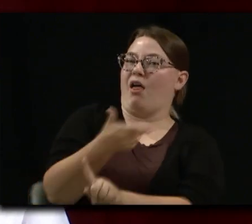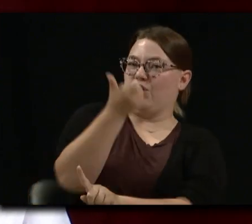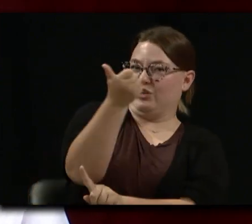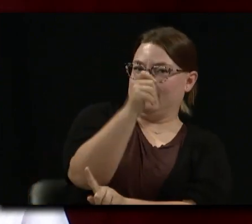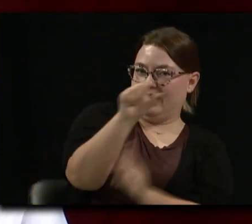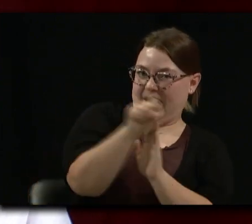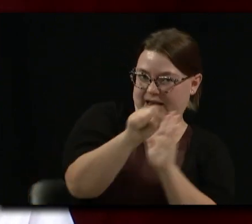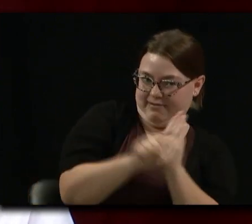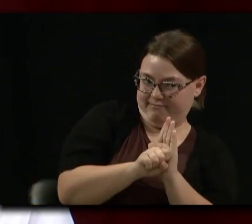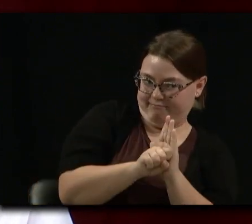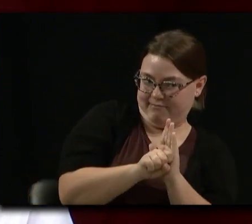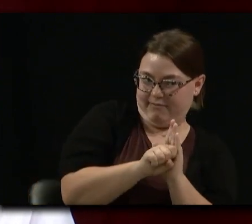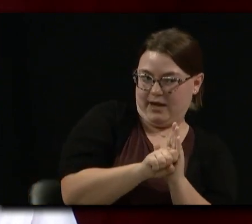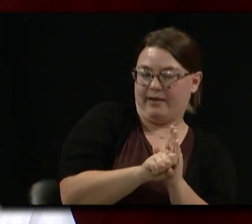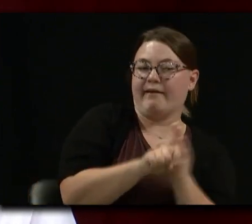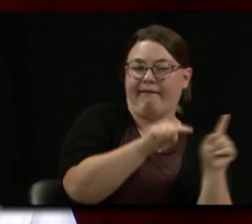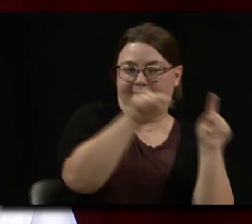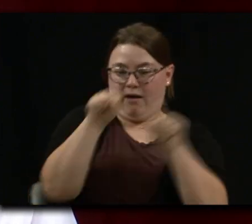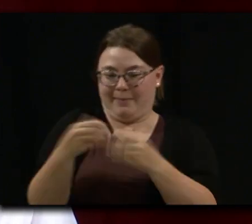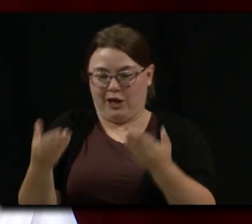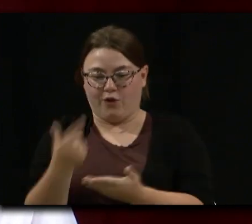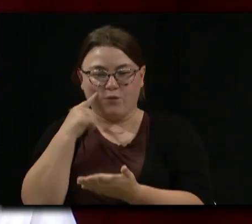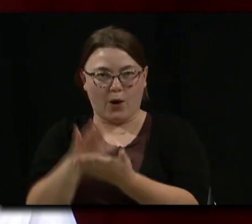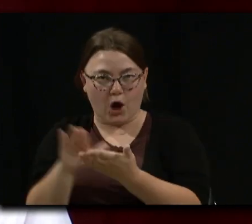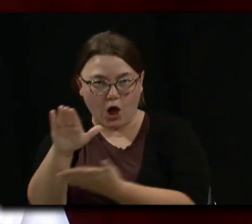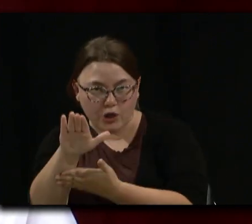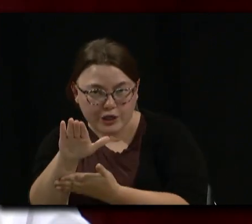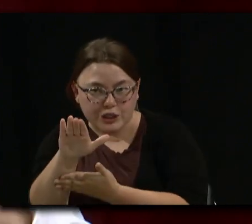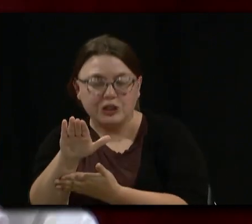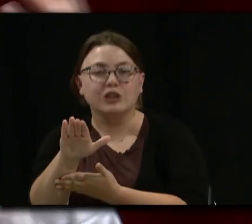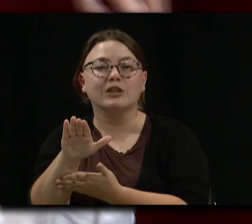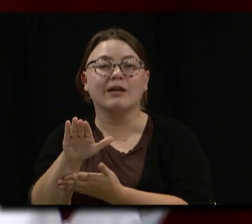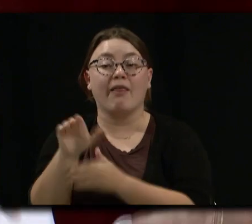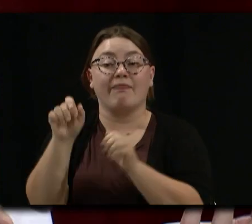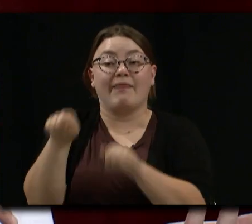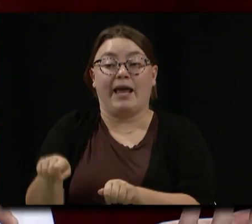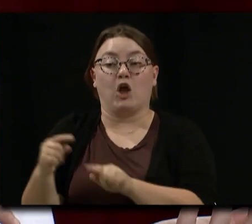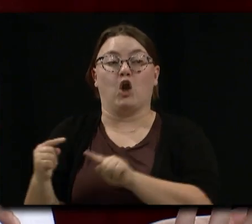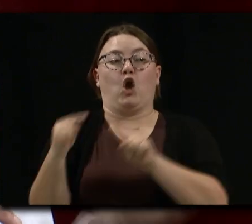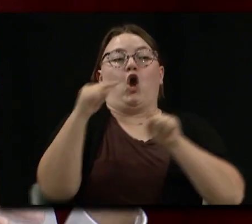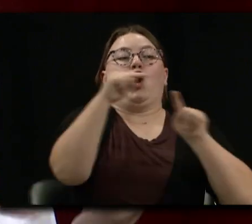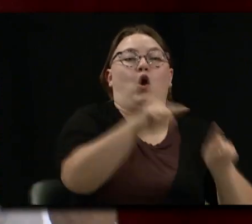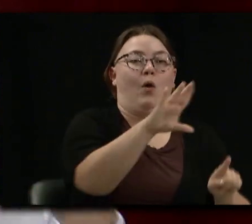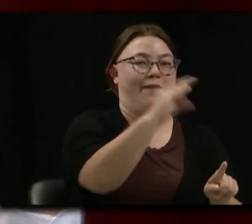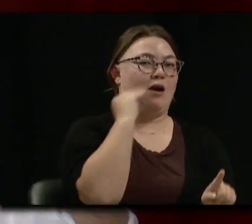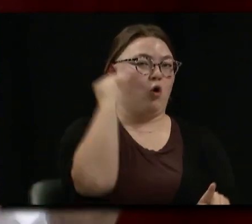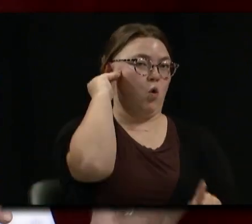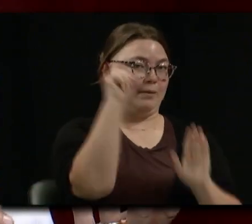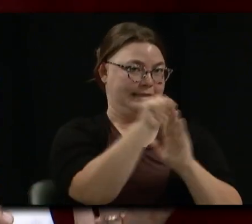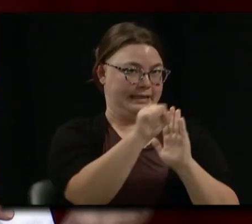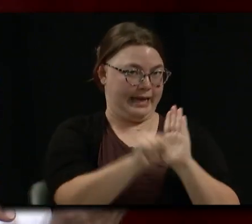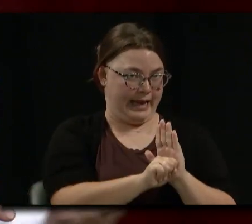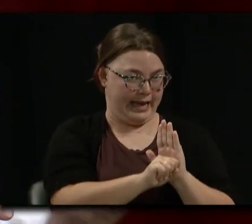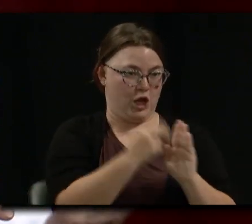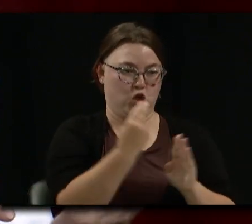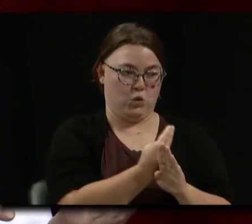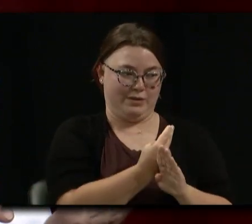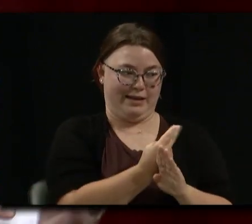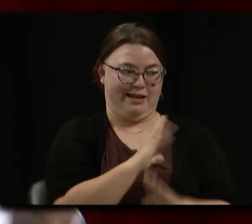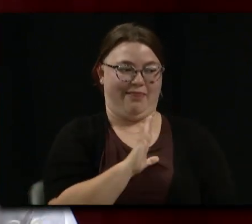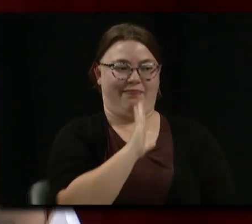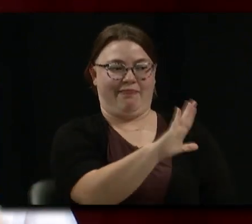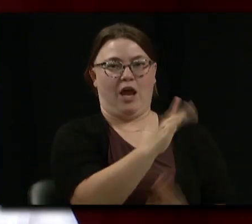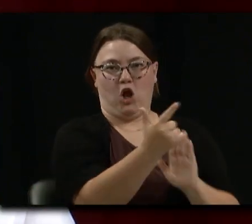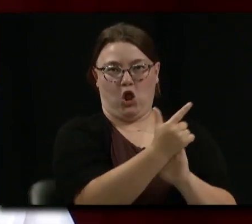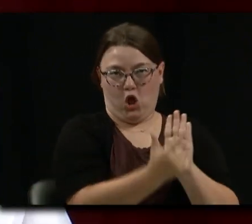that school, they may either vote in their home state using the processes appropriate to that